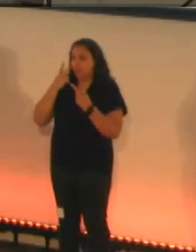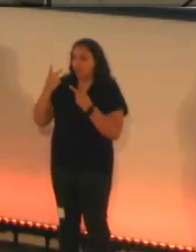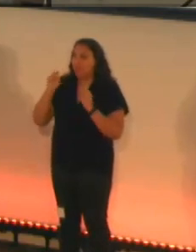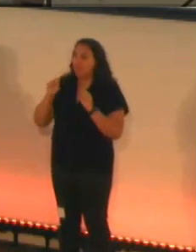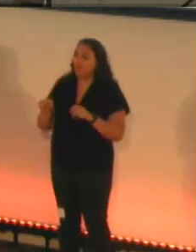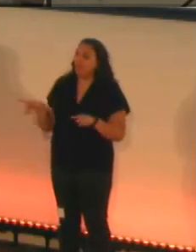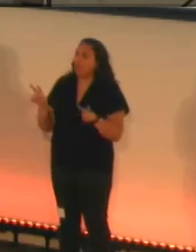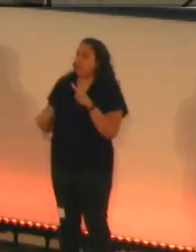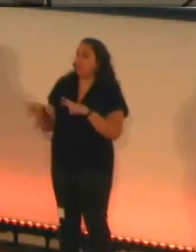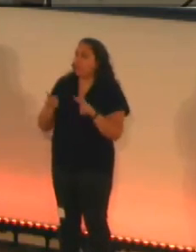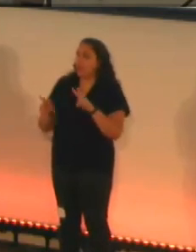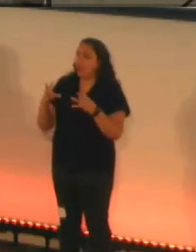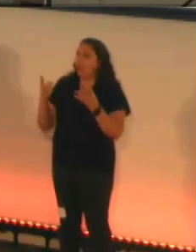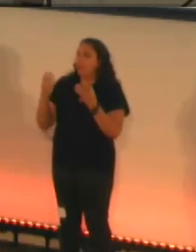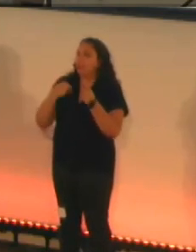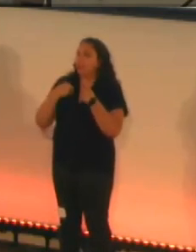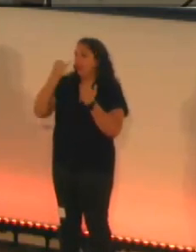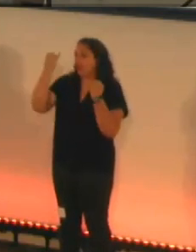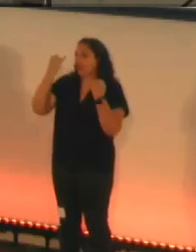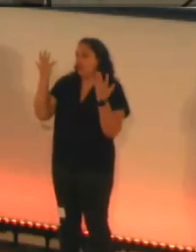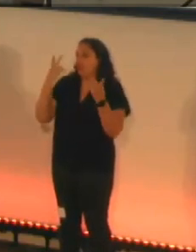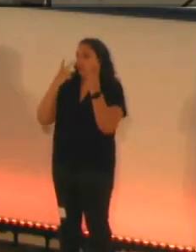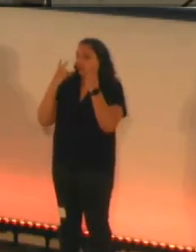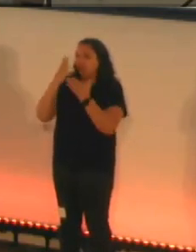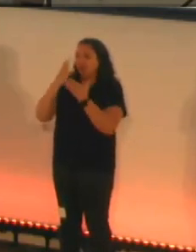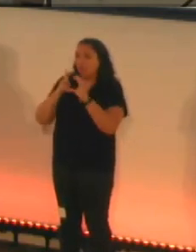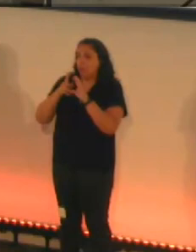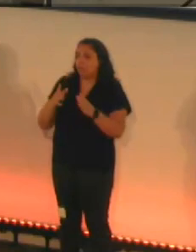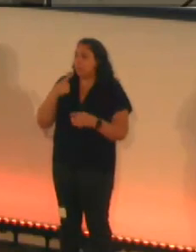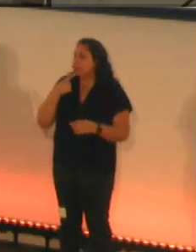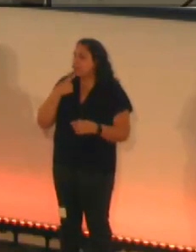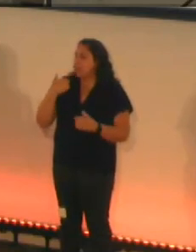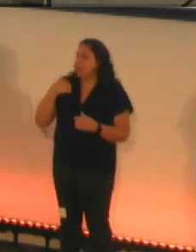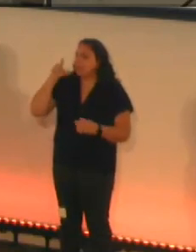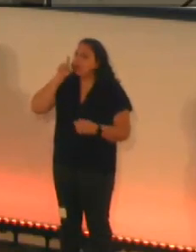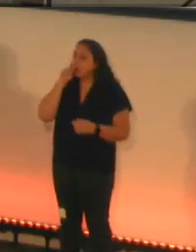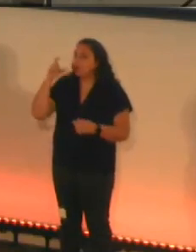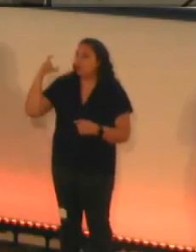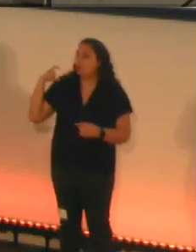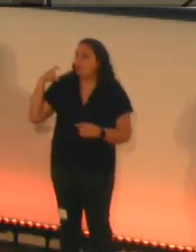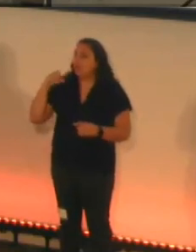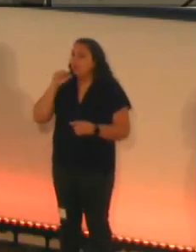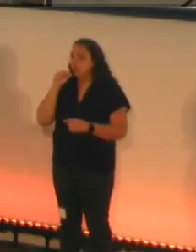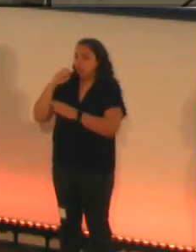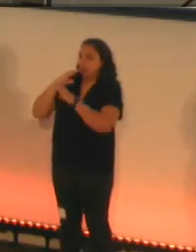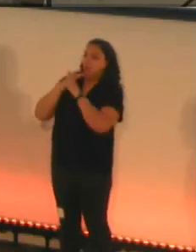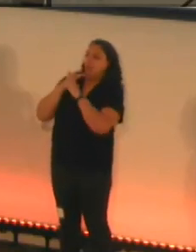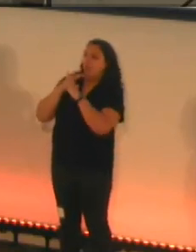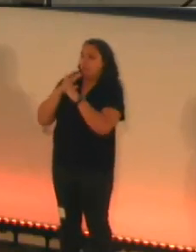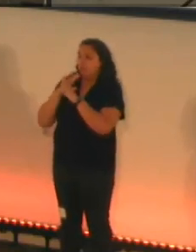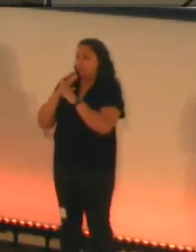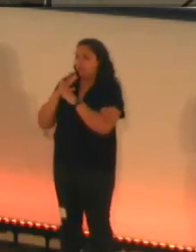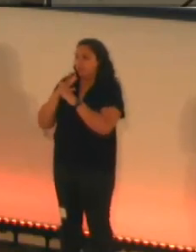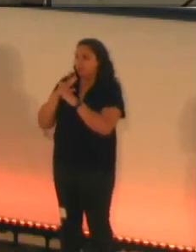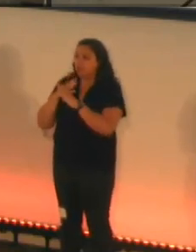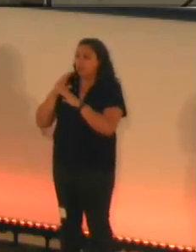around and kind of get an idea of what they were seeing. And some of our participants mentioned that having a bird on their shoulder would not like obstruct their view. So